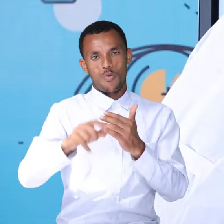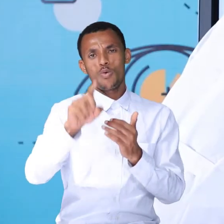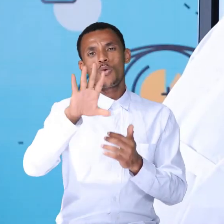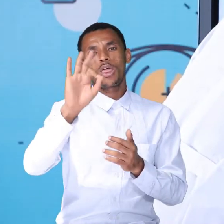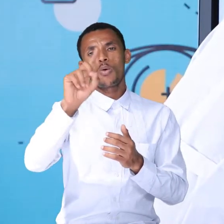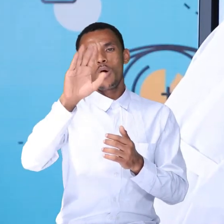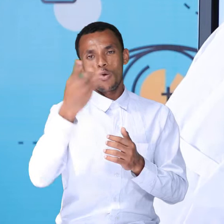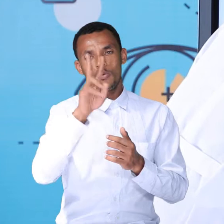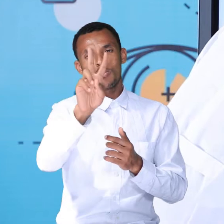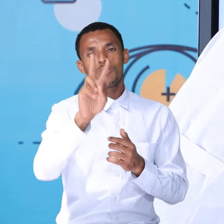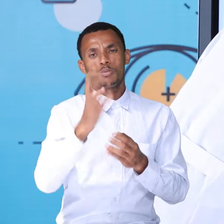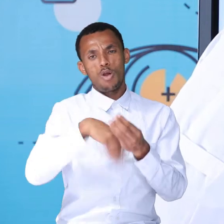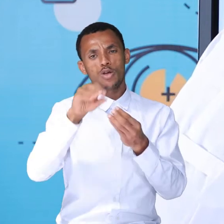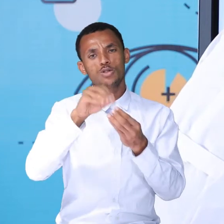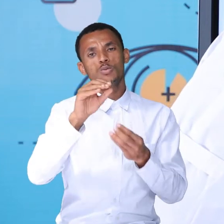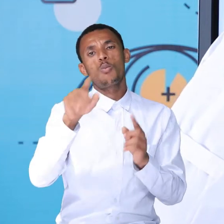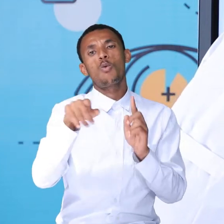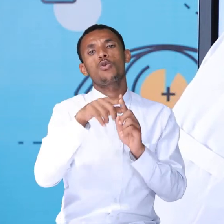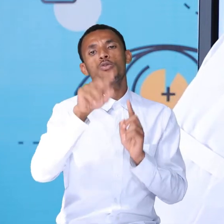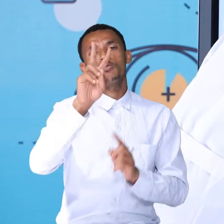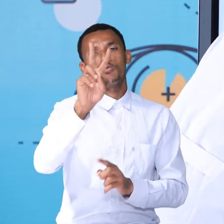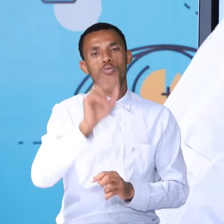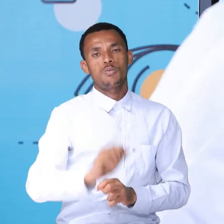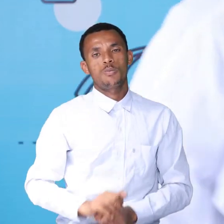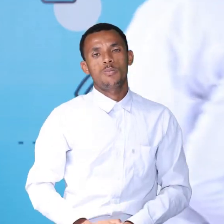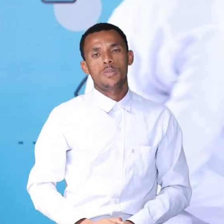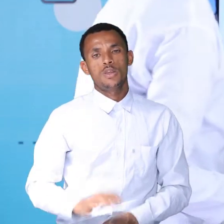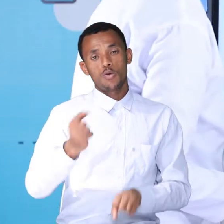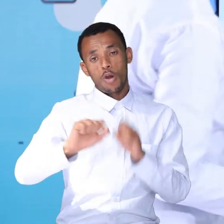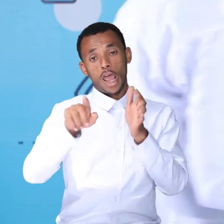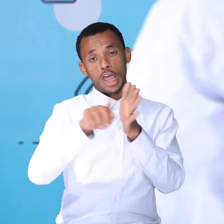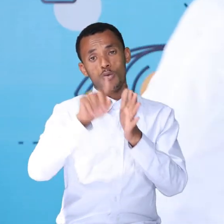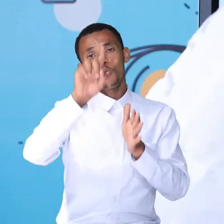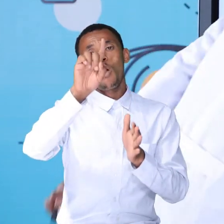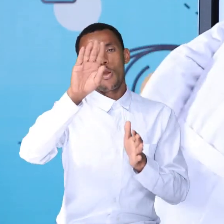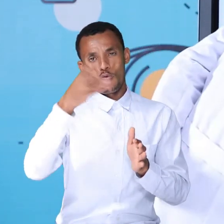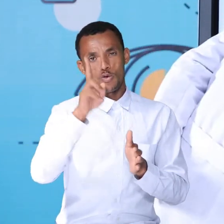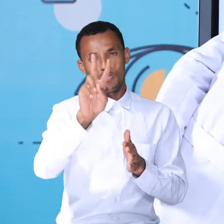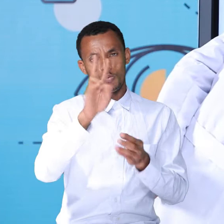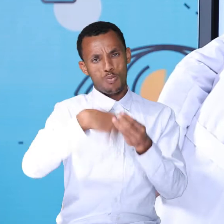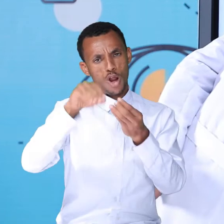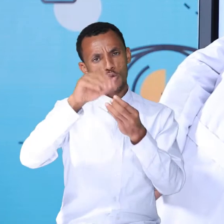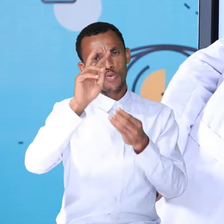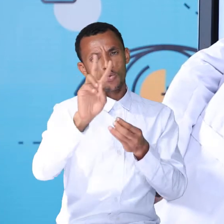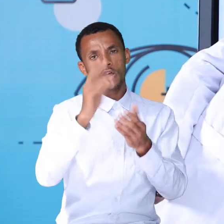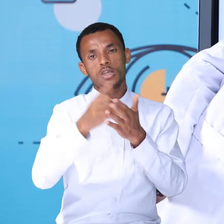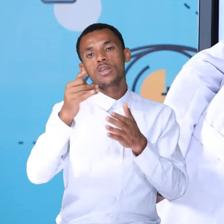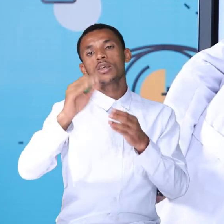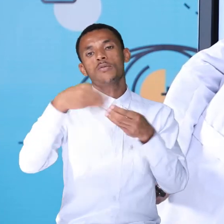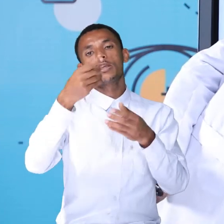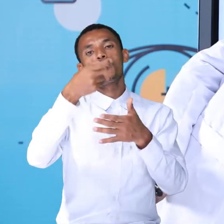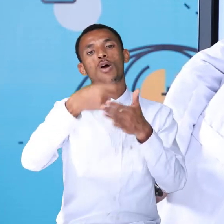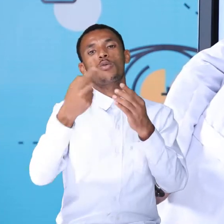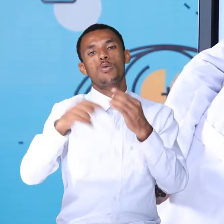have 1 over 2 plus positive 2 it will be. So negative half plus 2, it gives a value to be equal